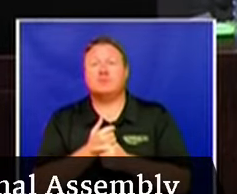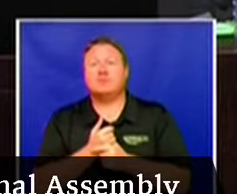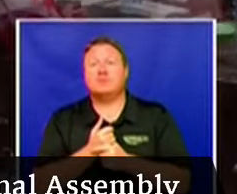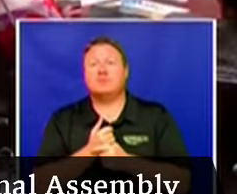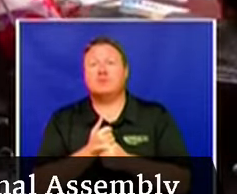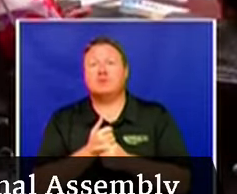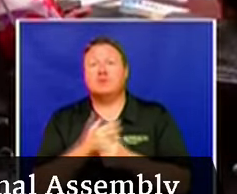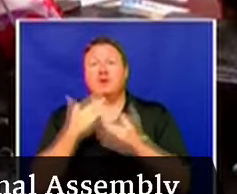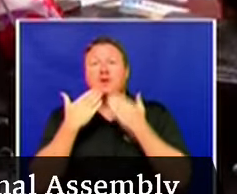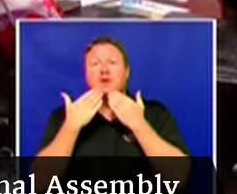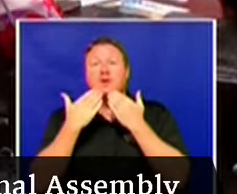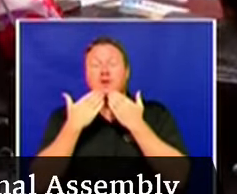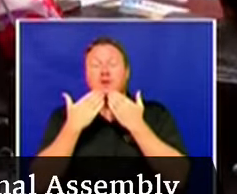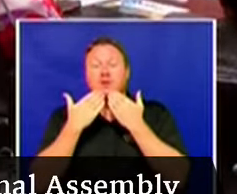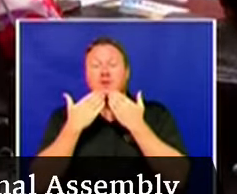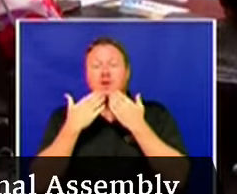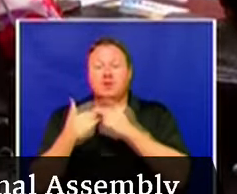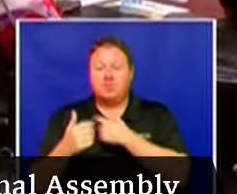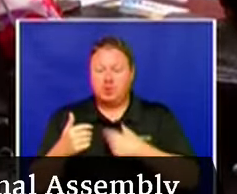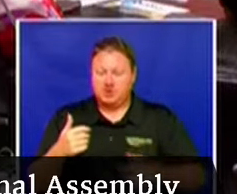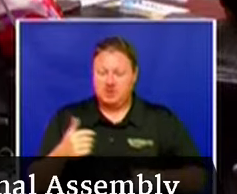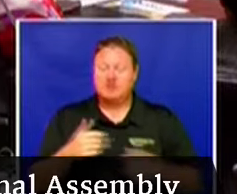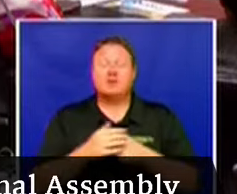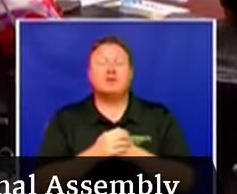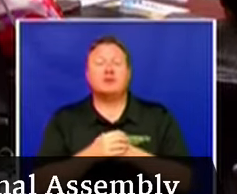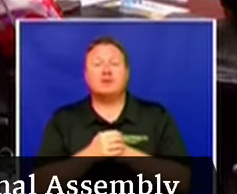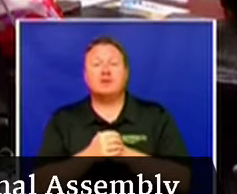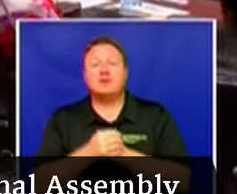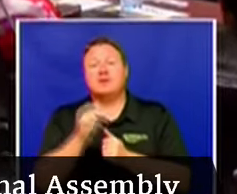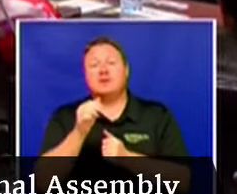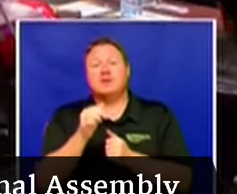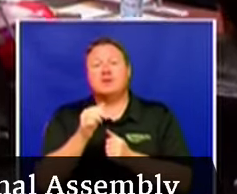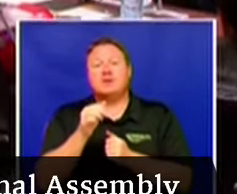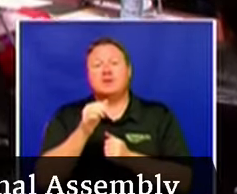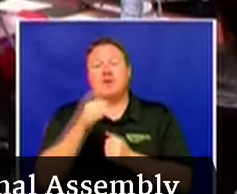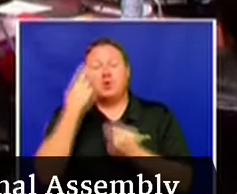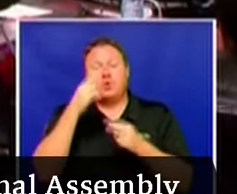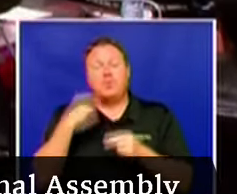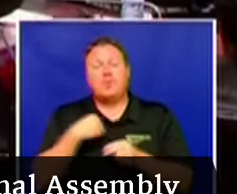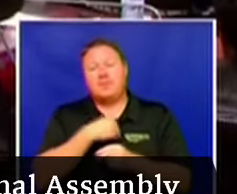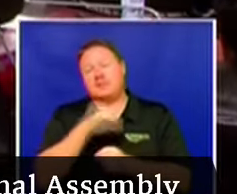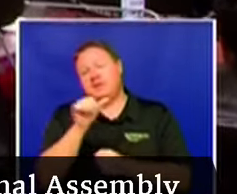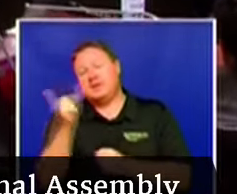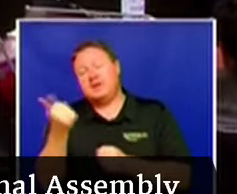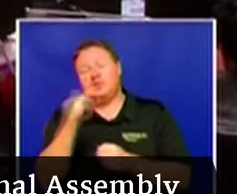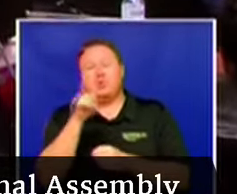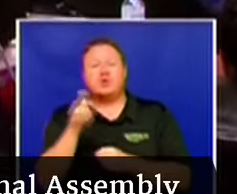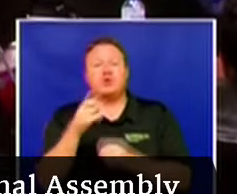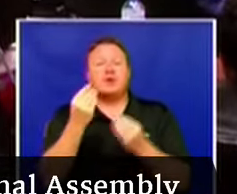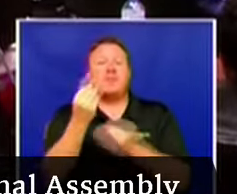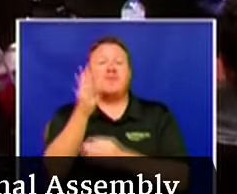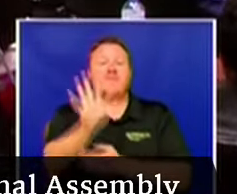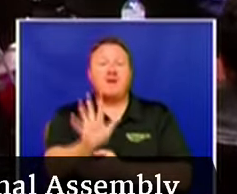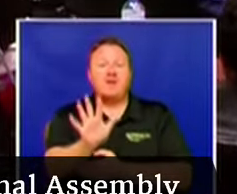President. Honorable members, we will now proceed to the next question, which is question number 5. This has been asked by the